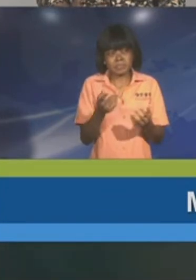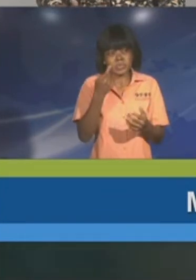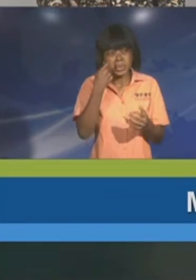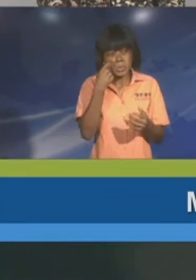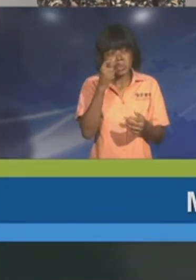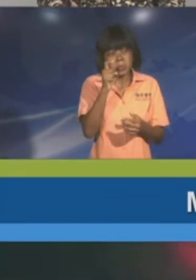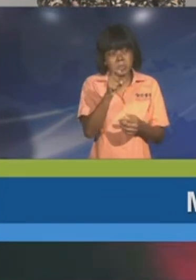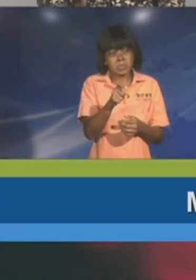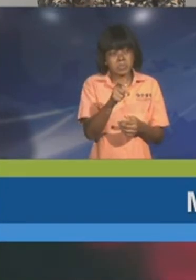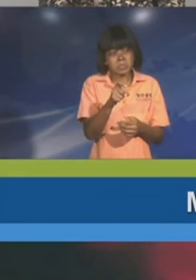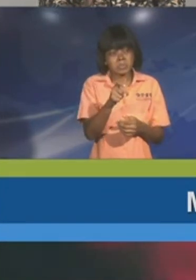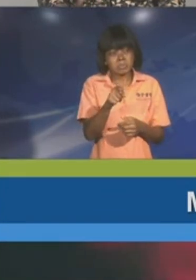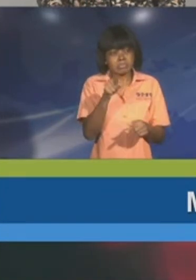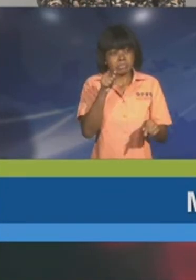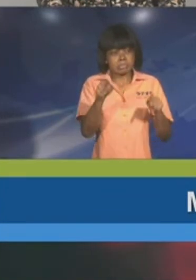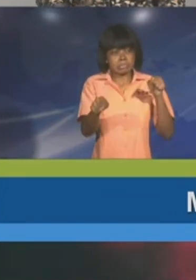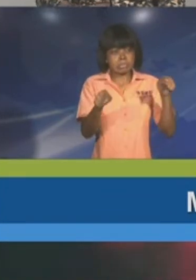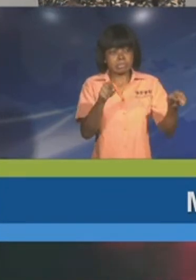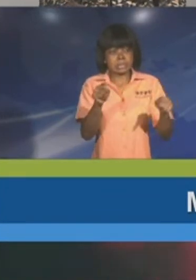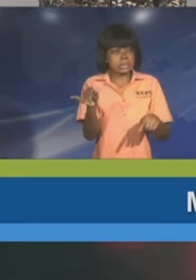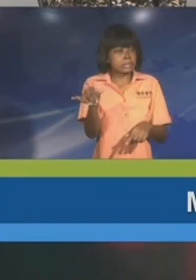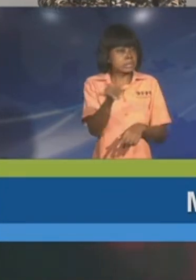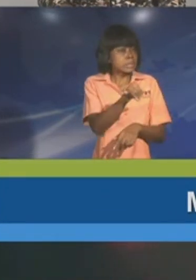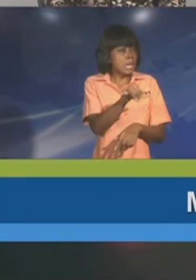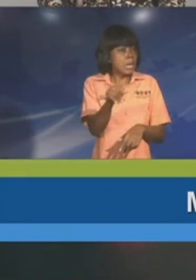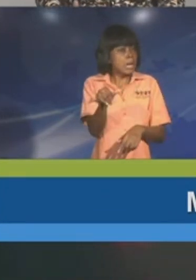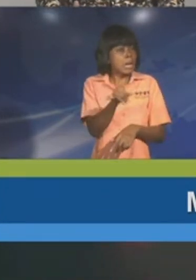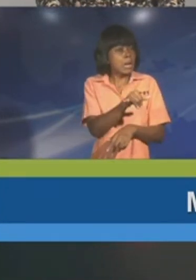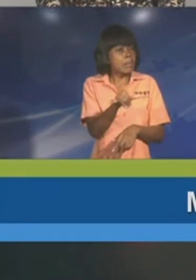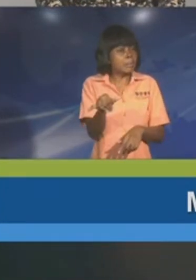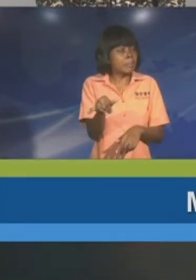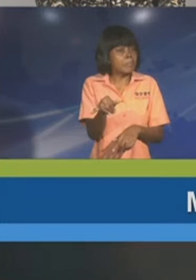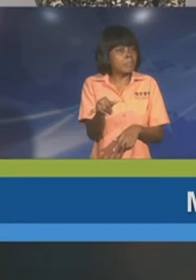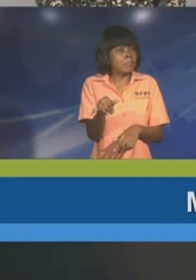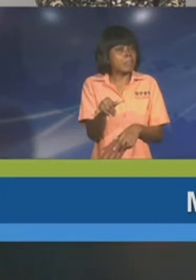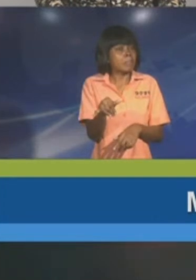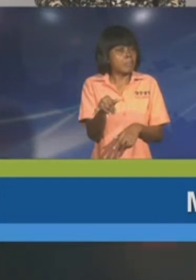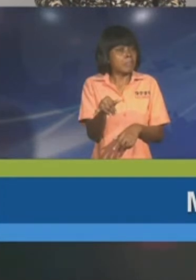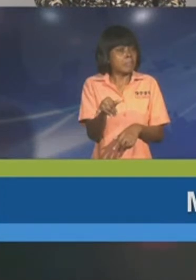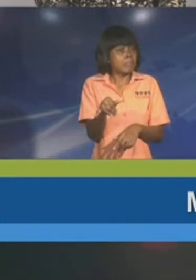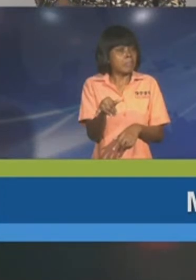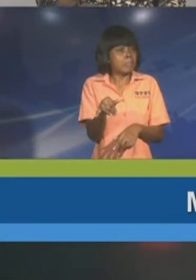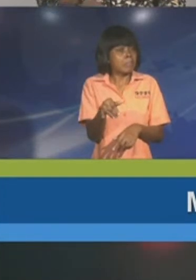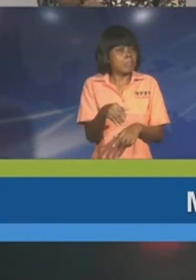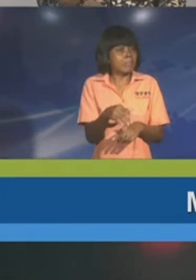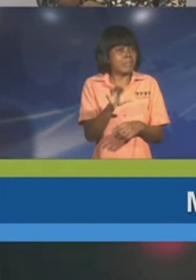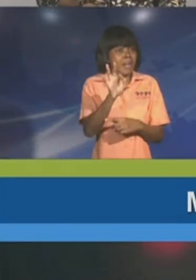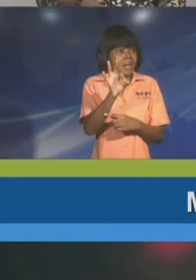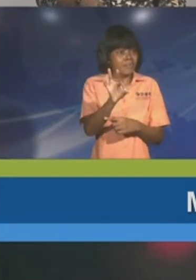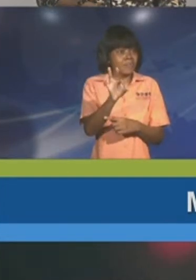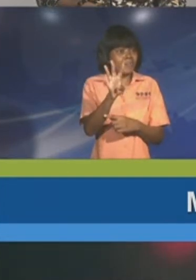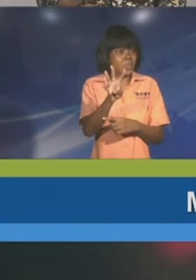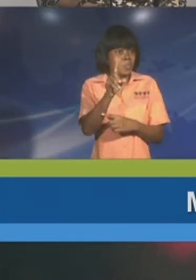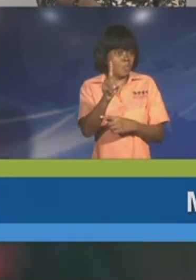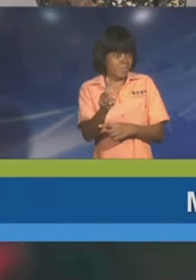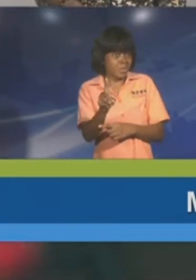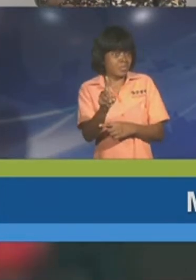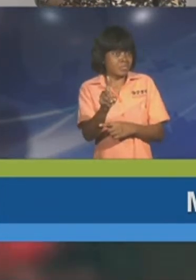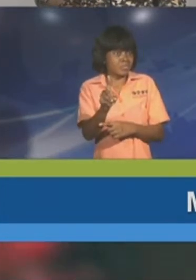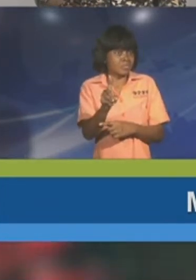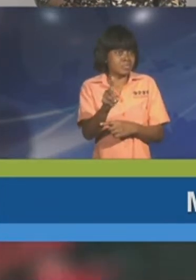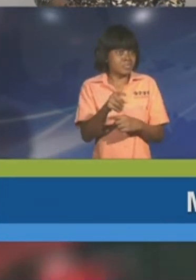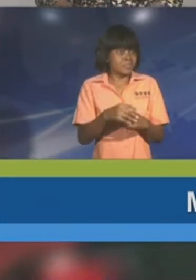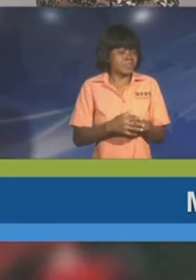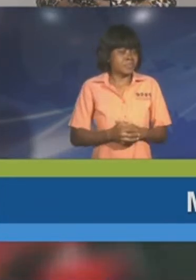cause of the hepatitis. It's 41F, or in some people call it F41. But they've found the majority of them, but